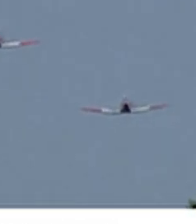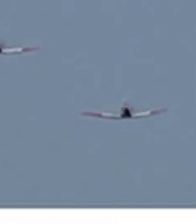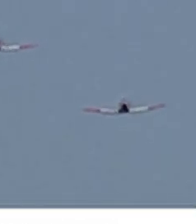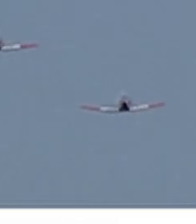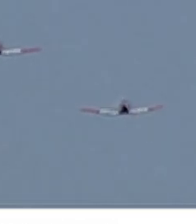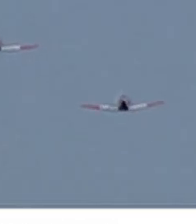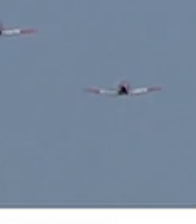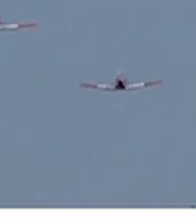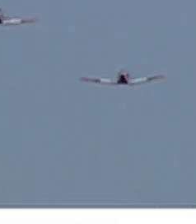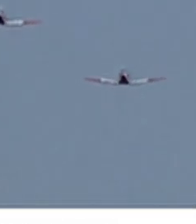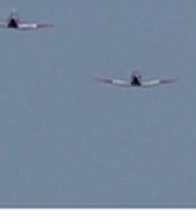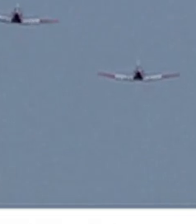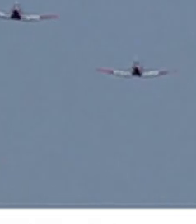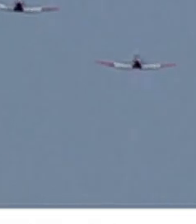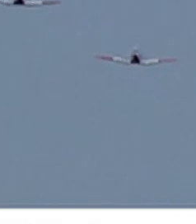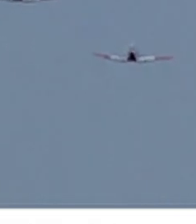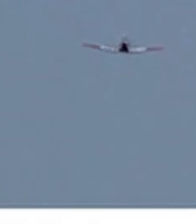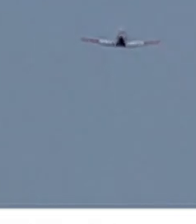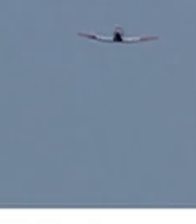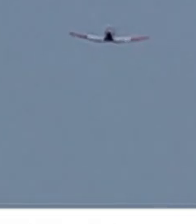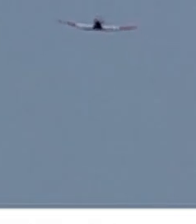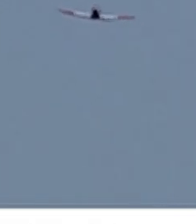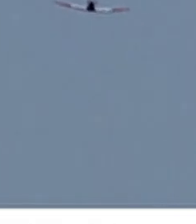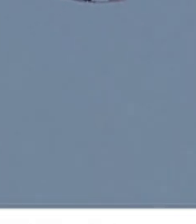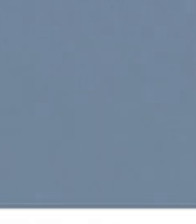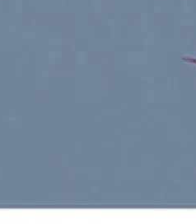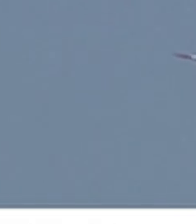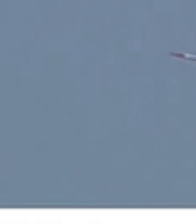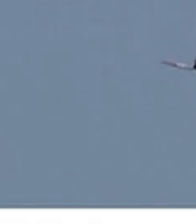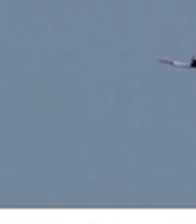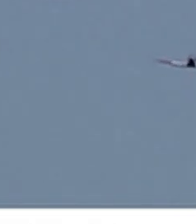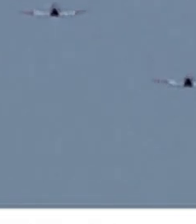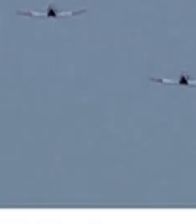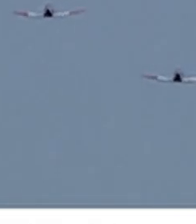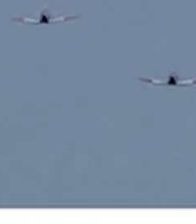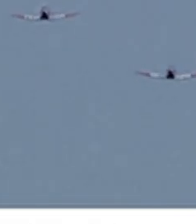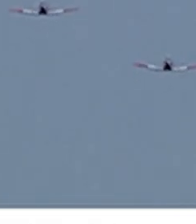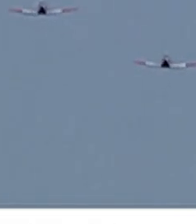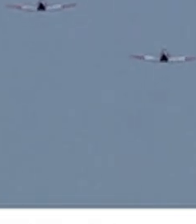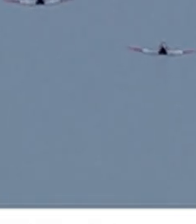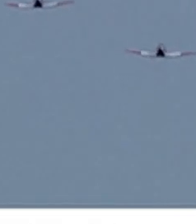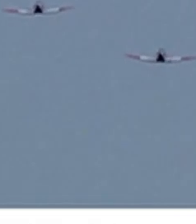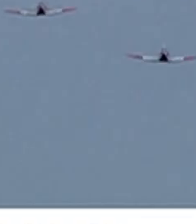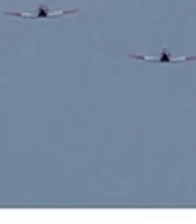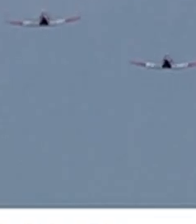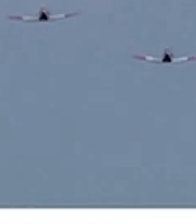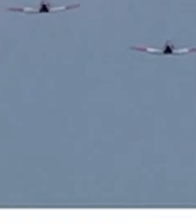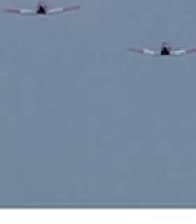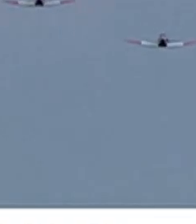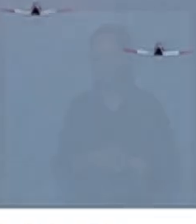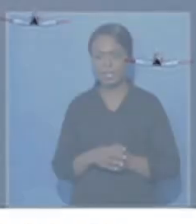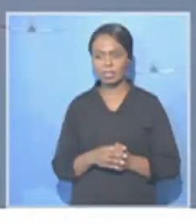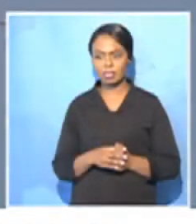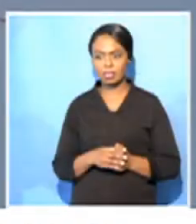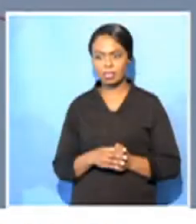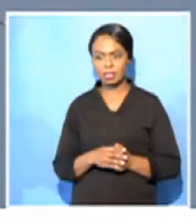today are Lieutenant Colonel Karo Duvan and Major Nandi Zama, the first two female pilots,